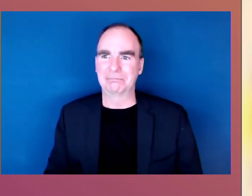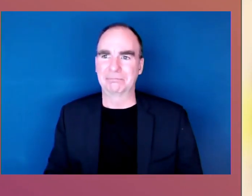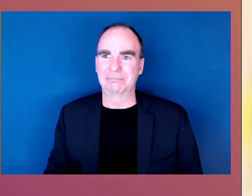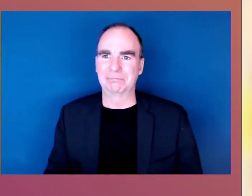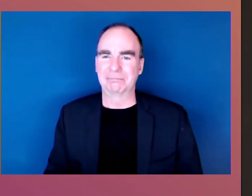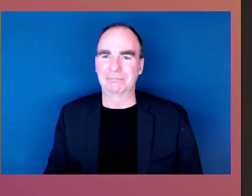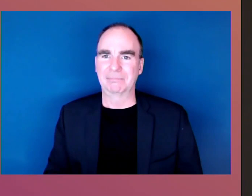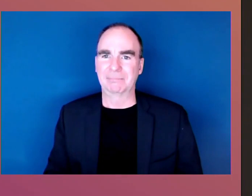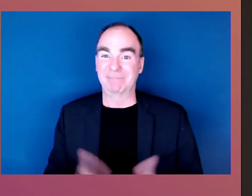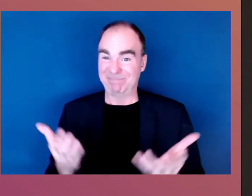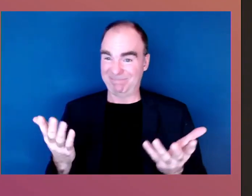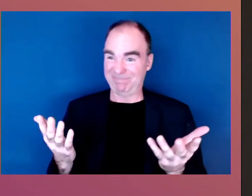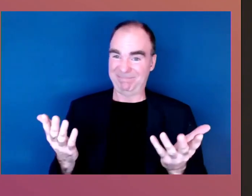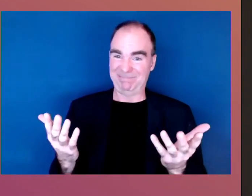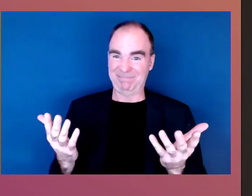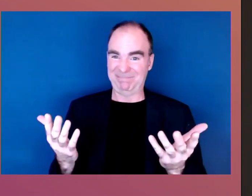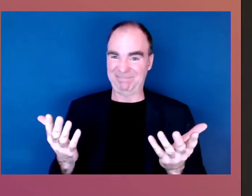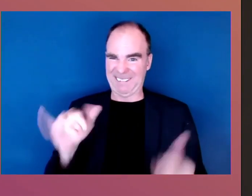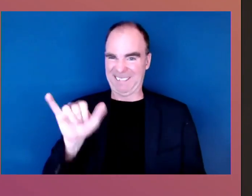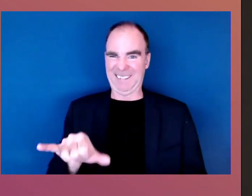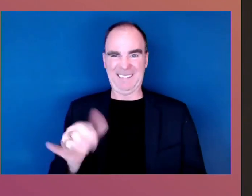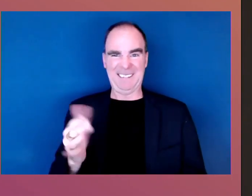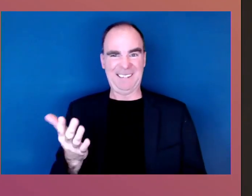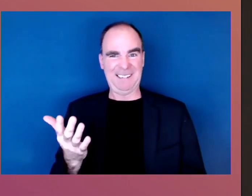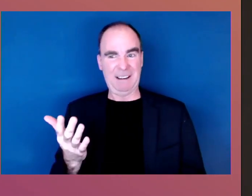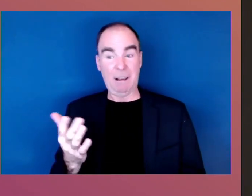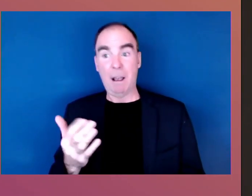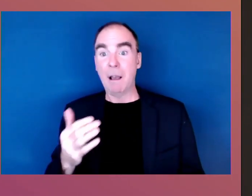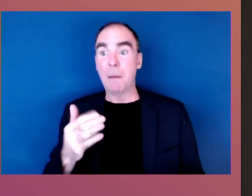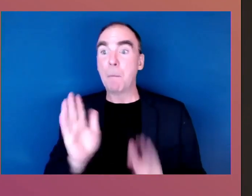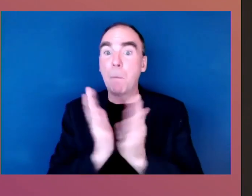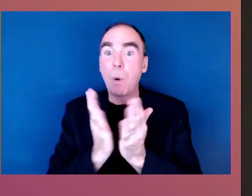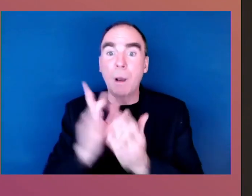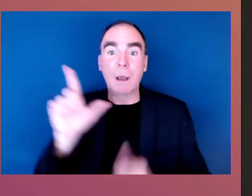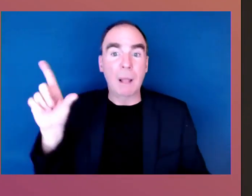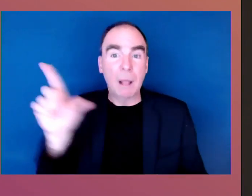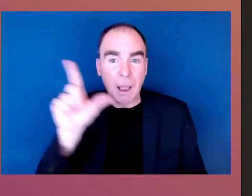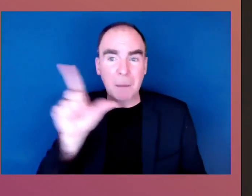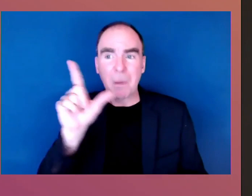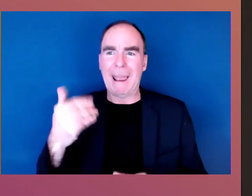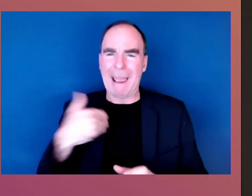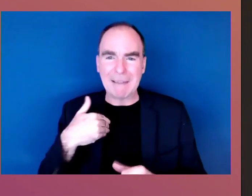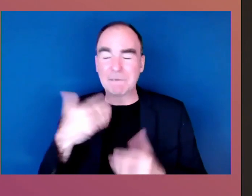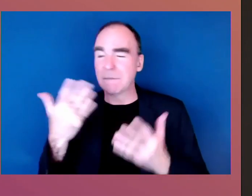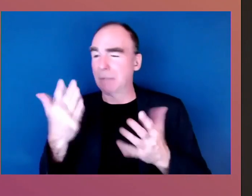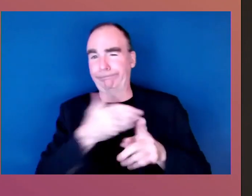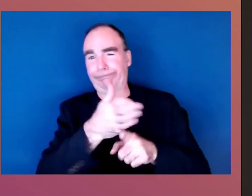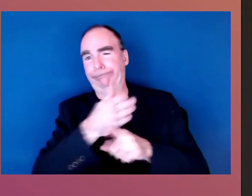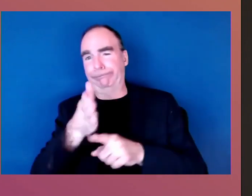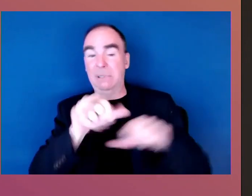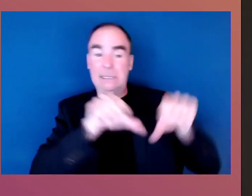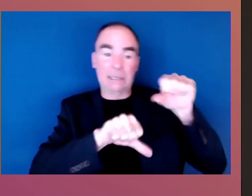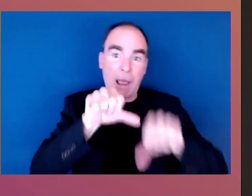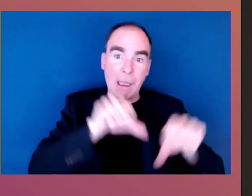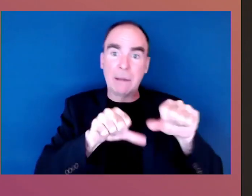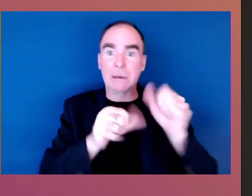There are many kinds of books in these digital libraries such as for science and technology, biology,